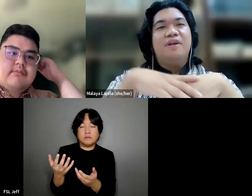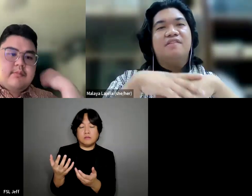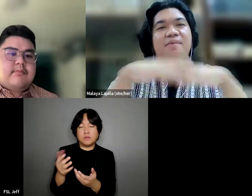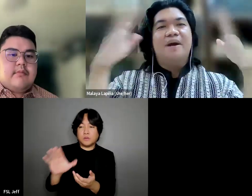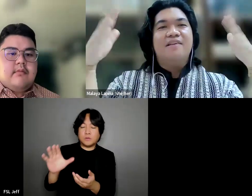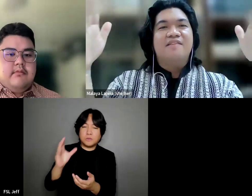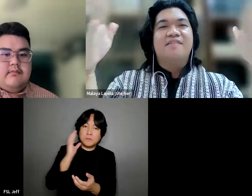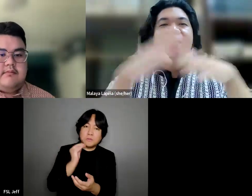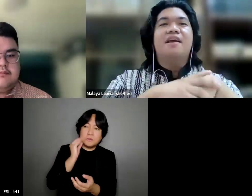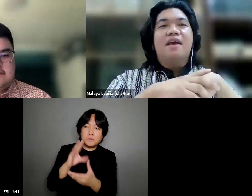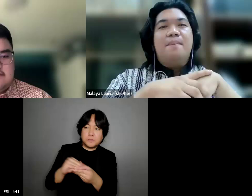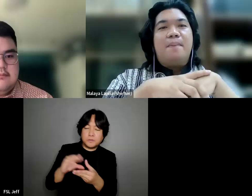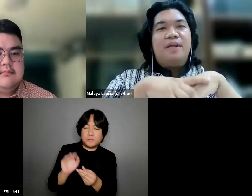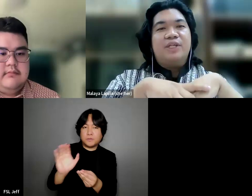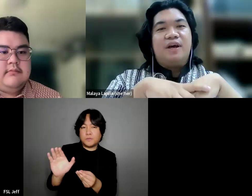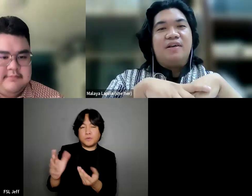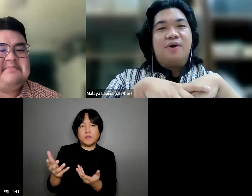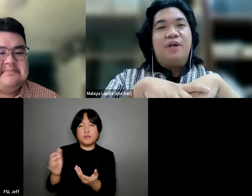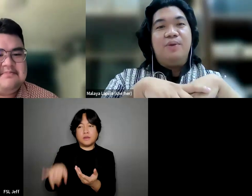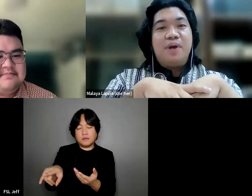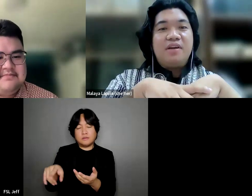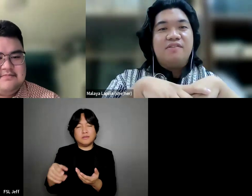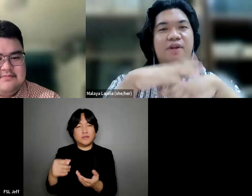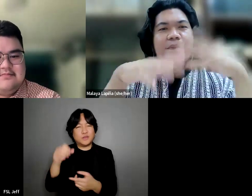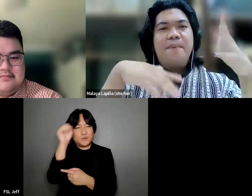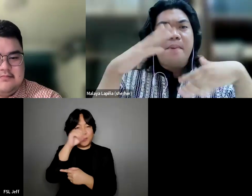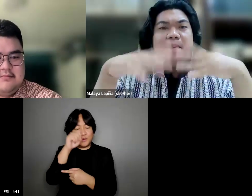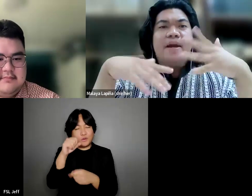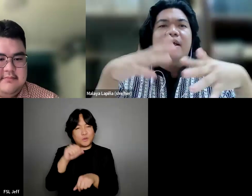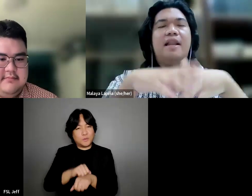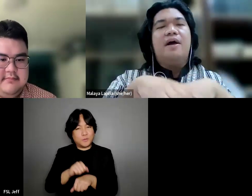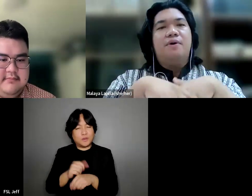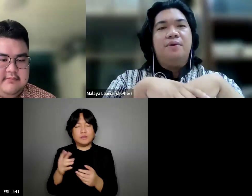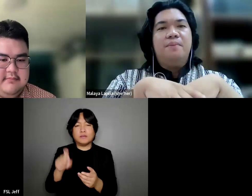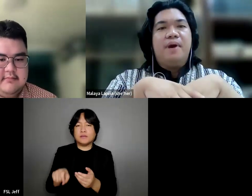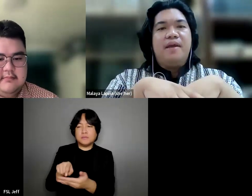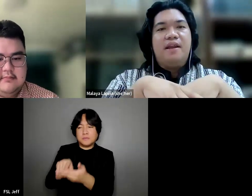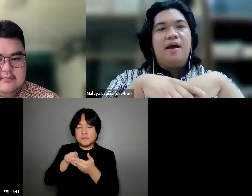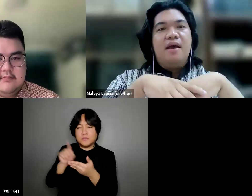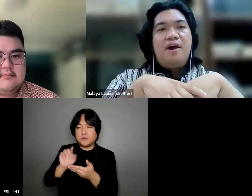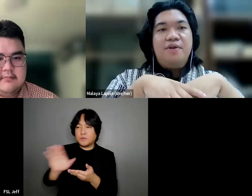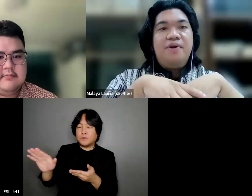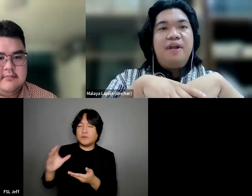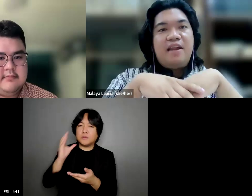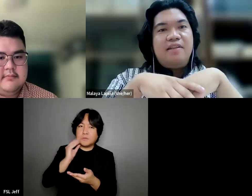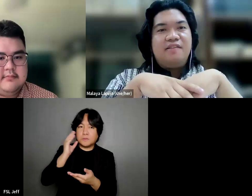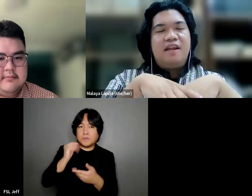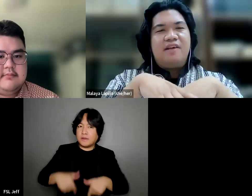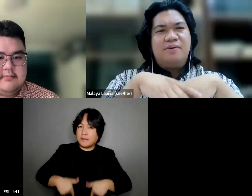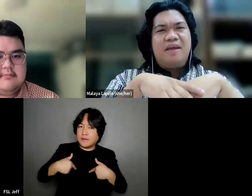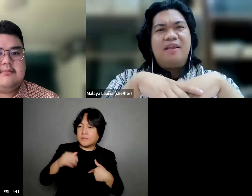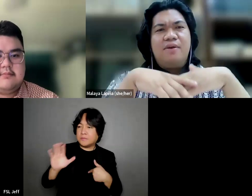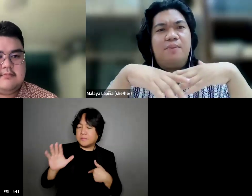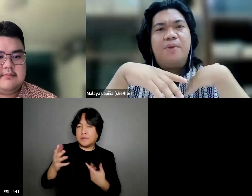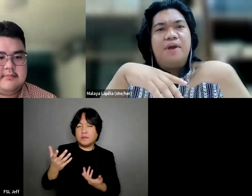their stories sa mga existing published scholarly works. No, ipakita lang kung ano yung buhay nila, ano yung realities